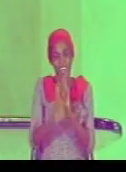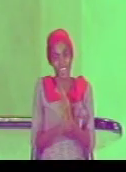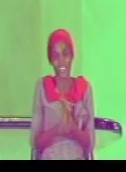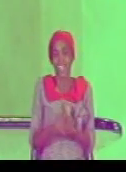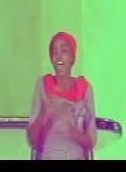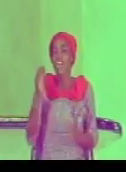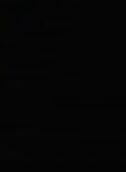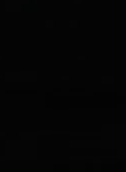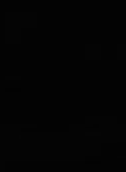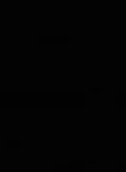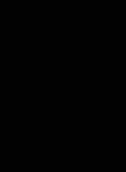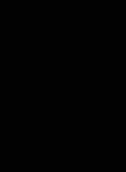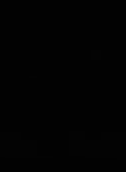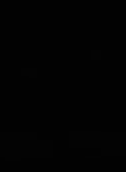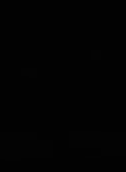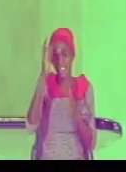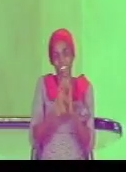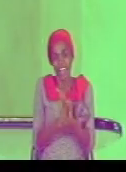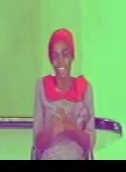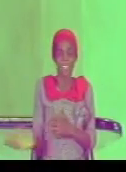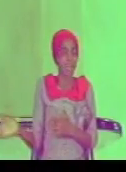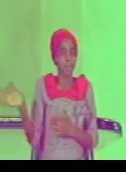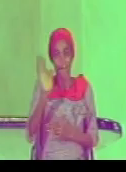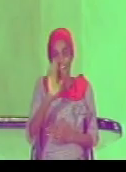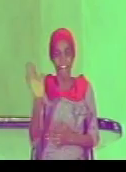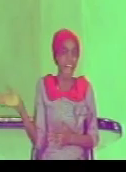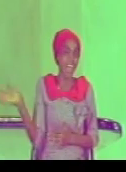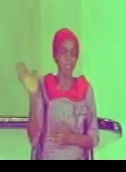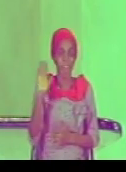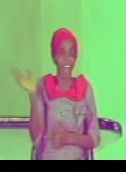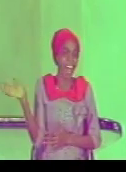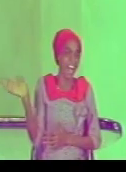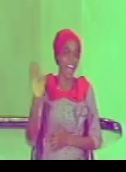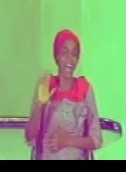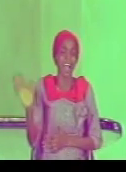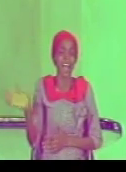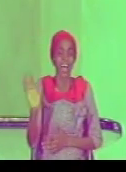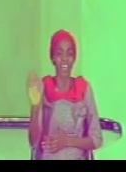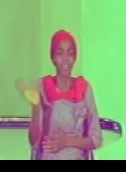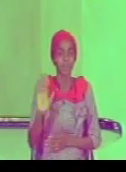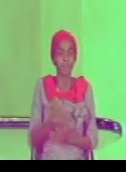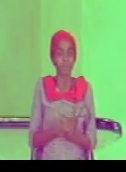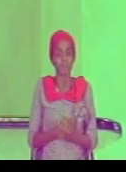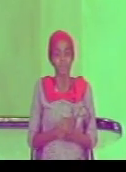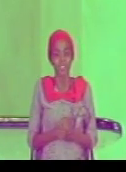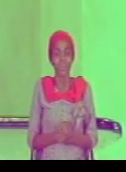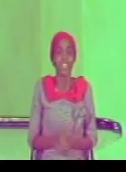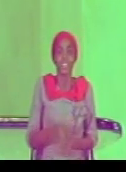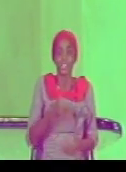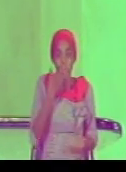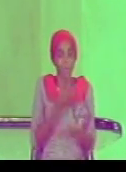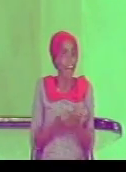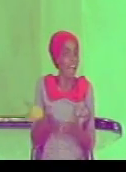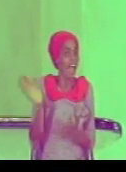Goodbye. I say goodbye, sickness. Bye-bye. Goodbye, failure.